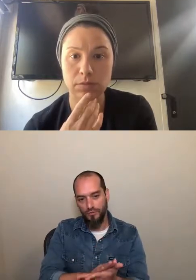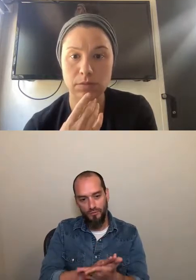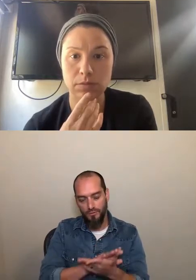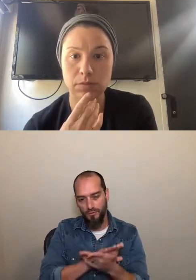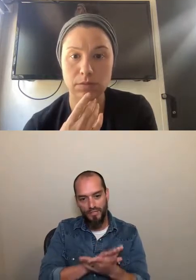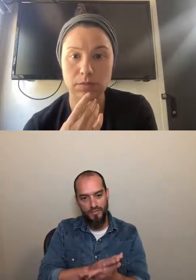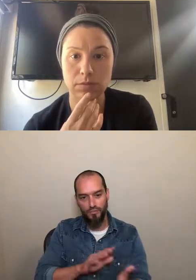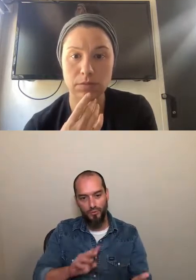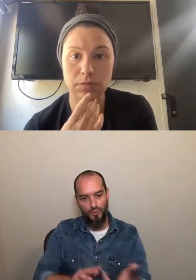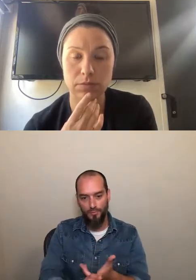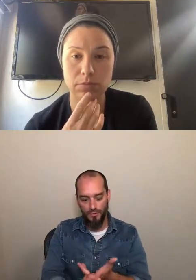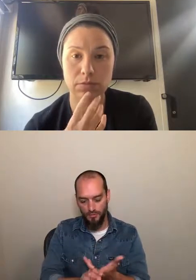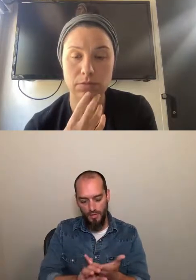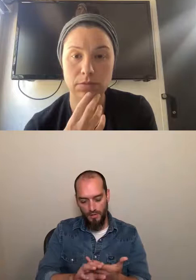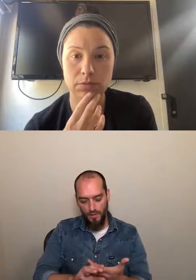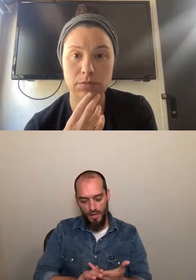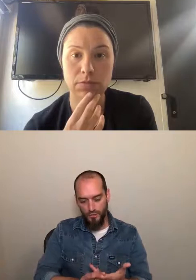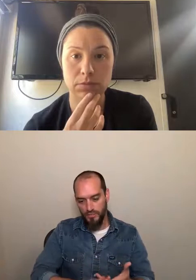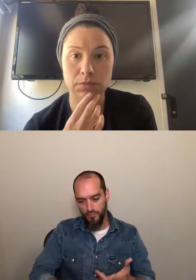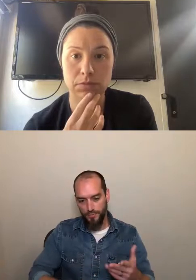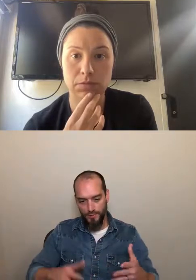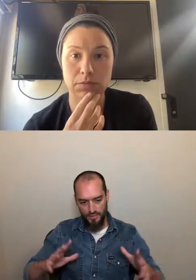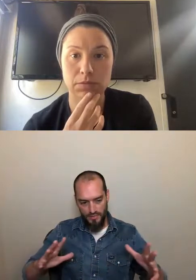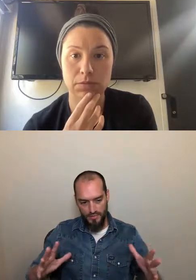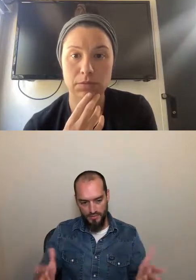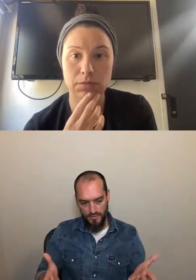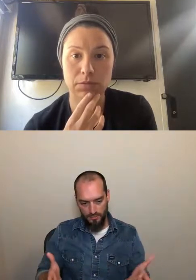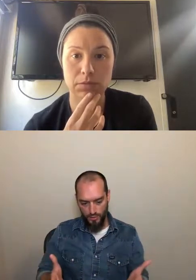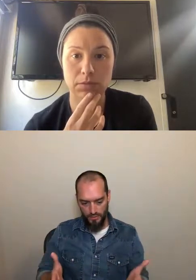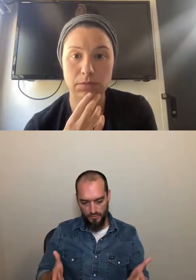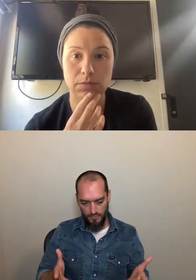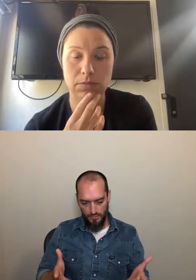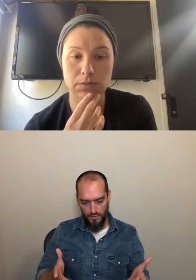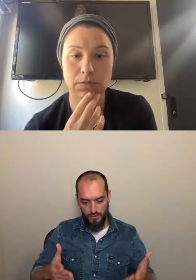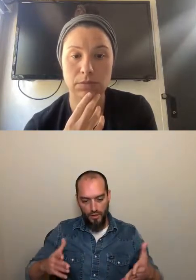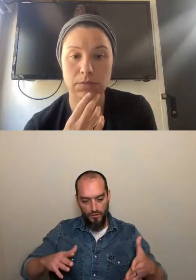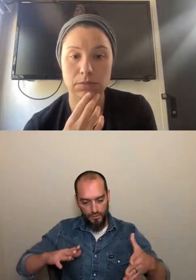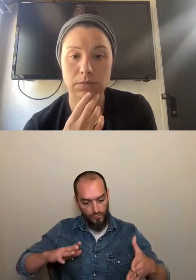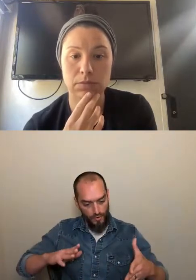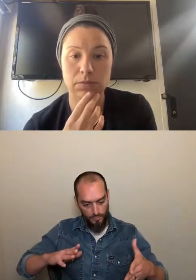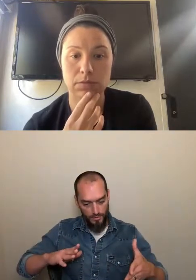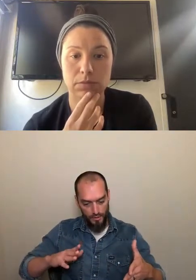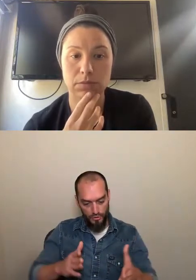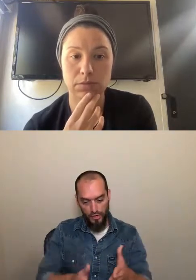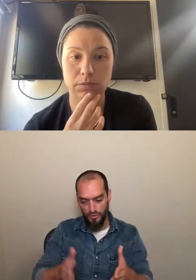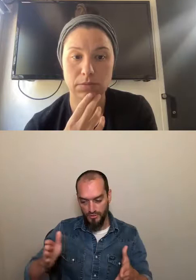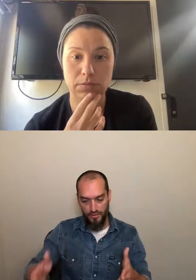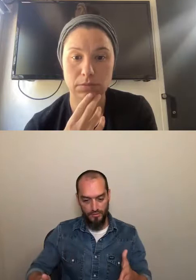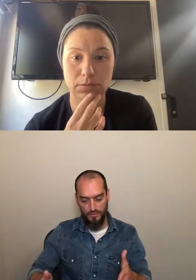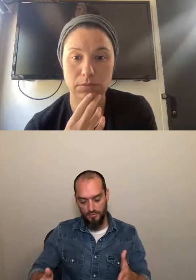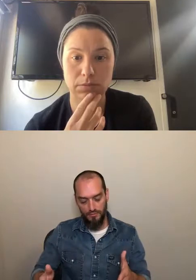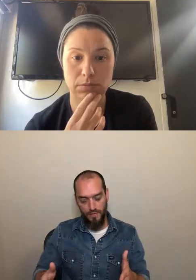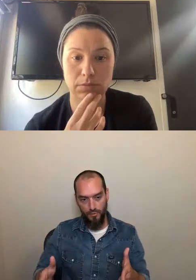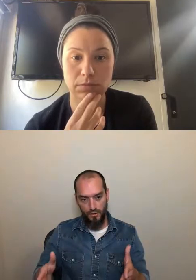structure. So it can be residential or commercial. I address it from a building sciences standpoint, and then also from construction